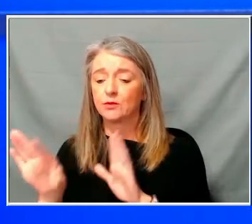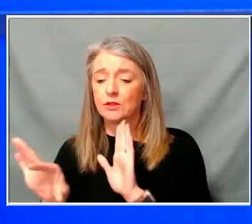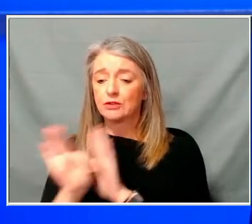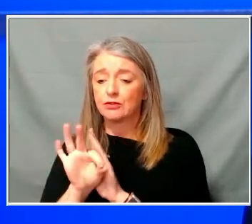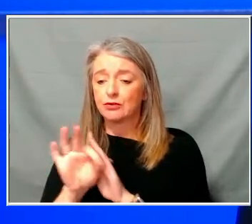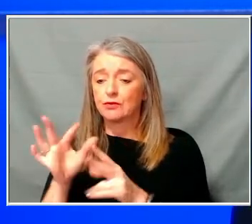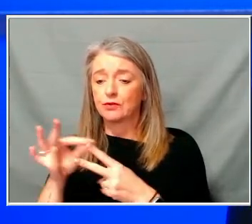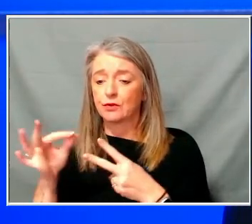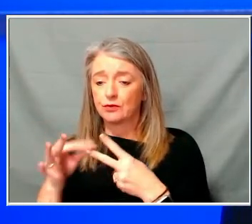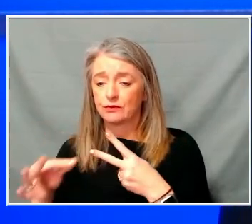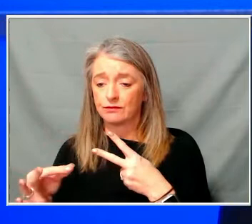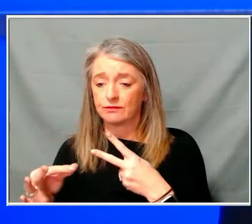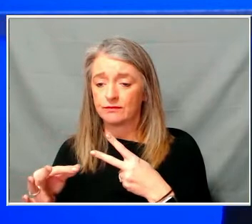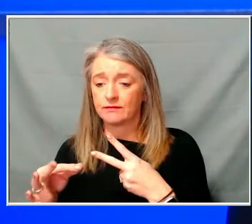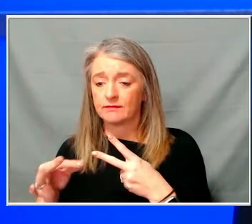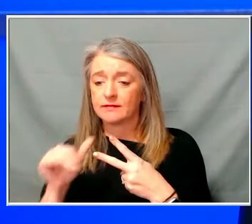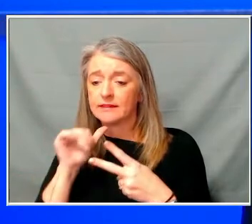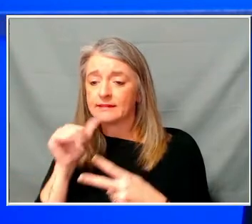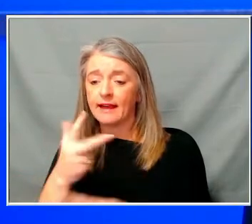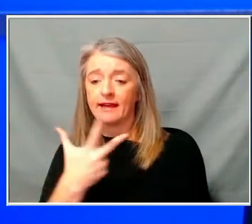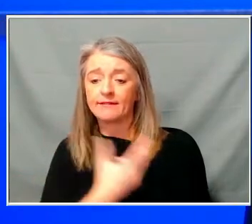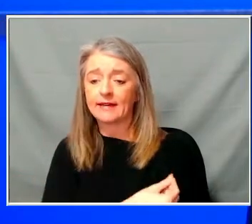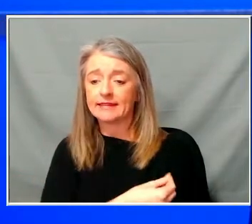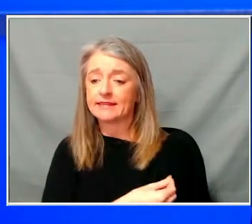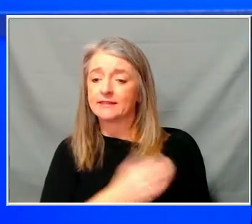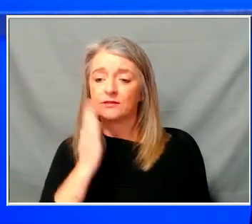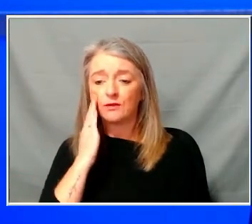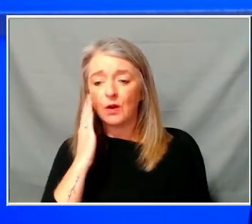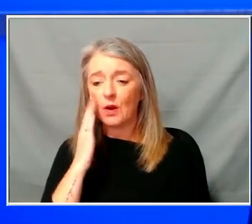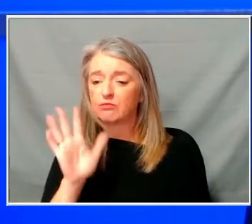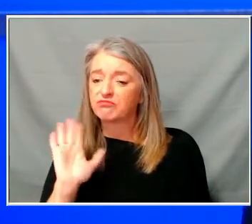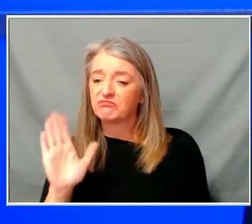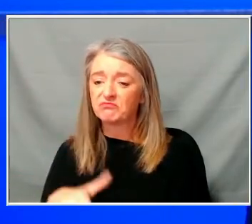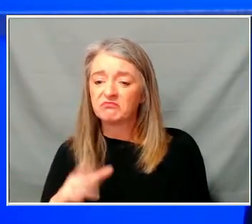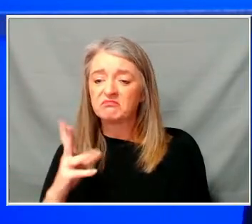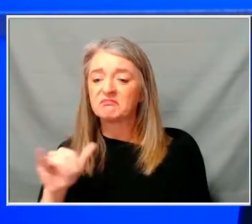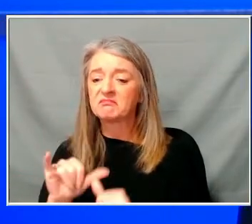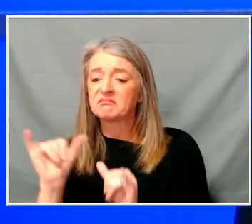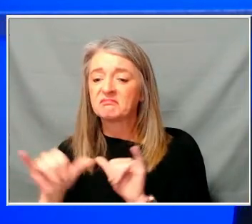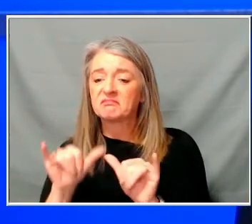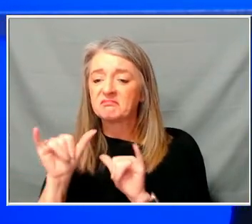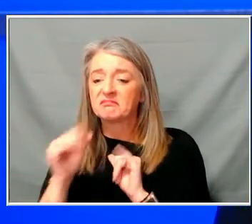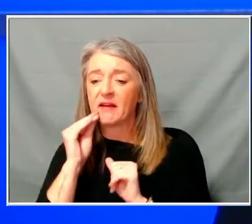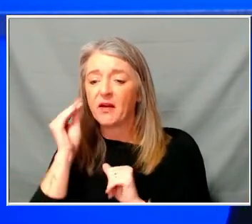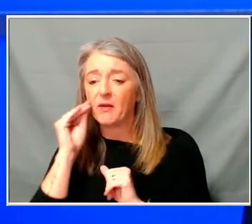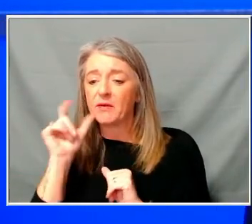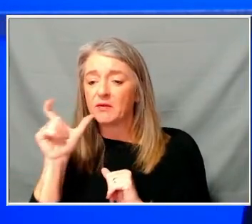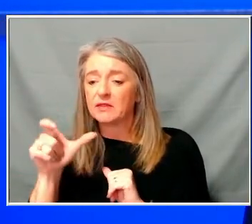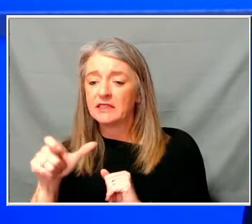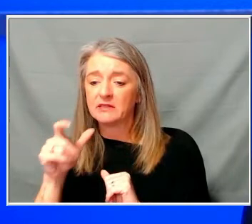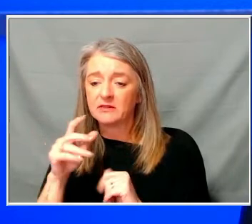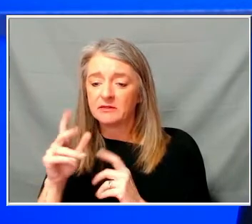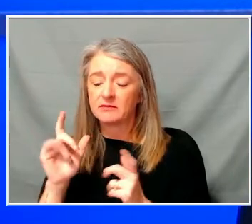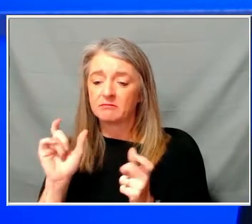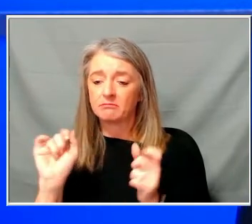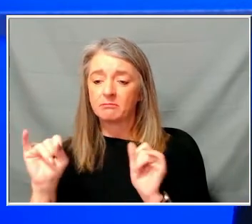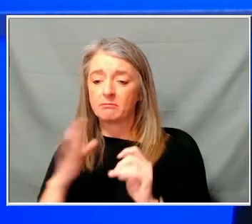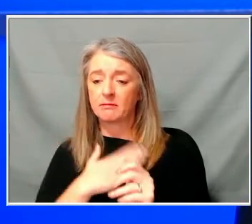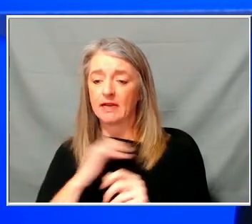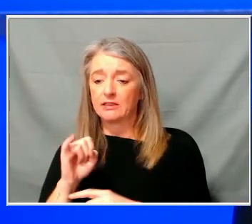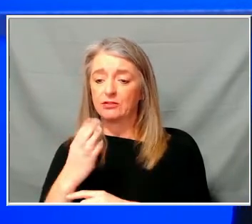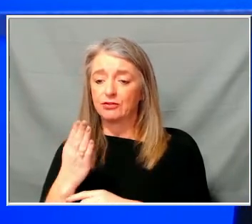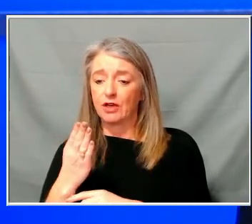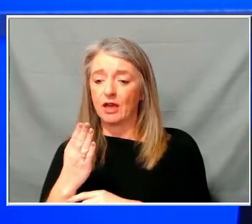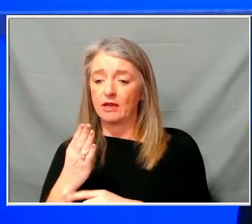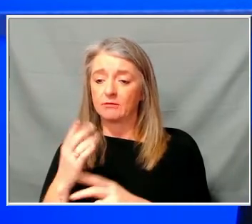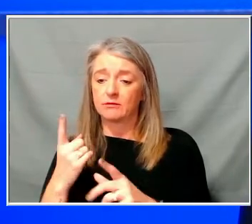alternatives. Like, instead of getting a vaccine, we just say, you know what, I'm just going to keep staying at home. I don't need to go anywhere. My job is switched to remote,